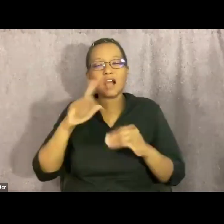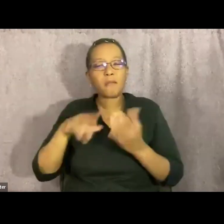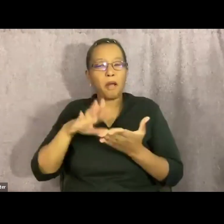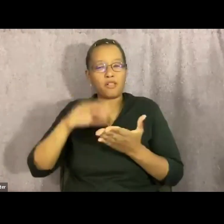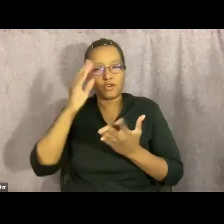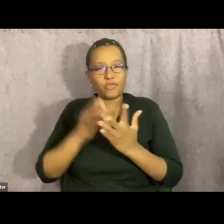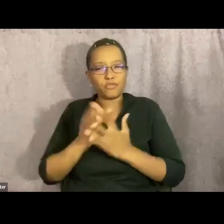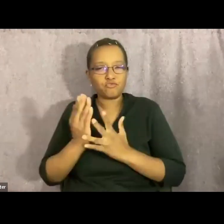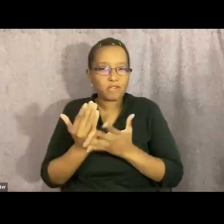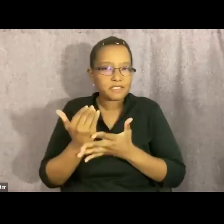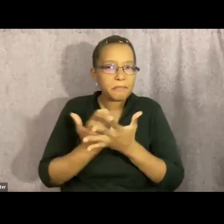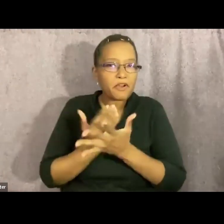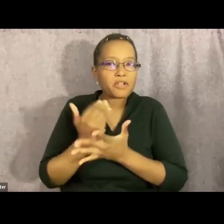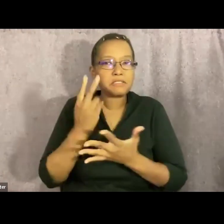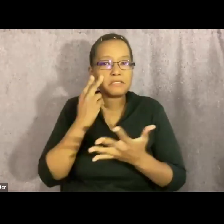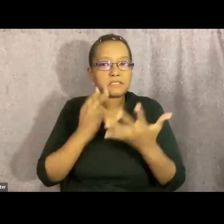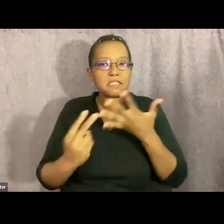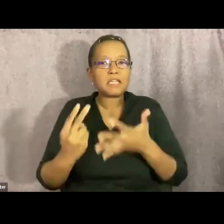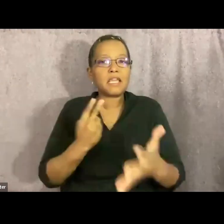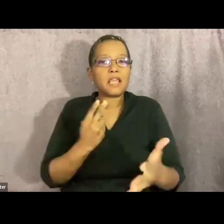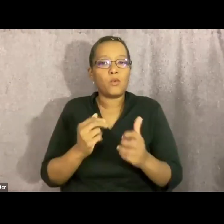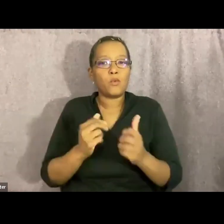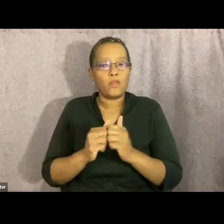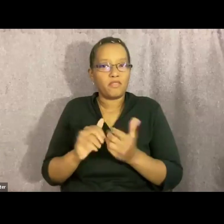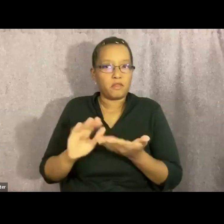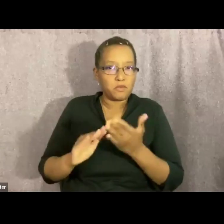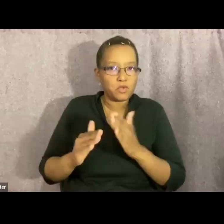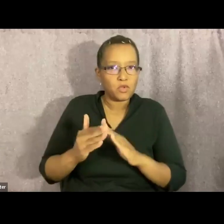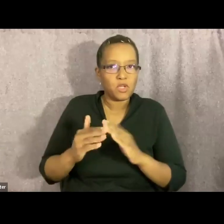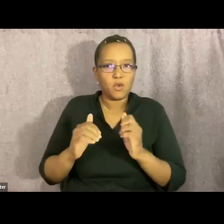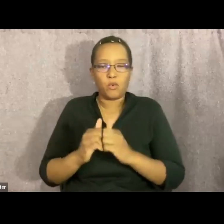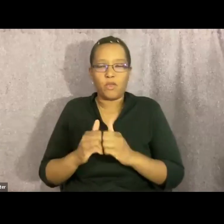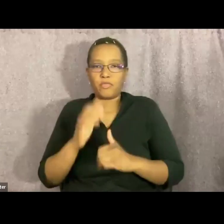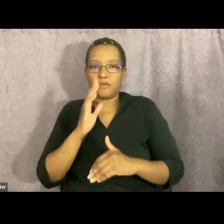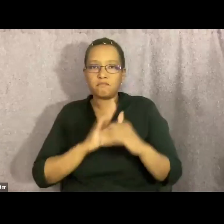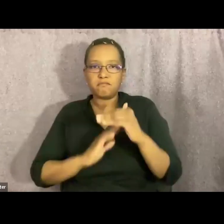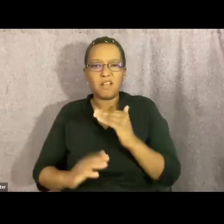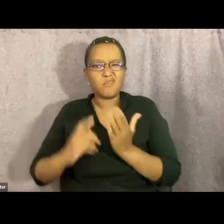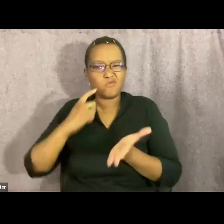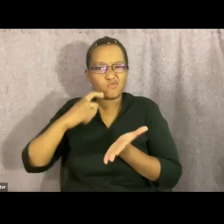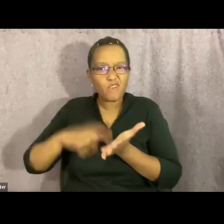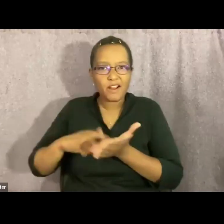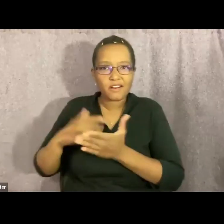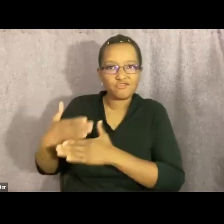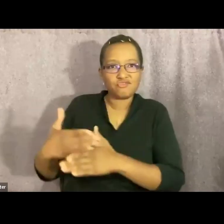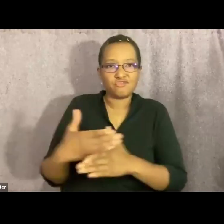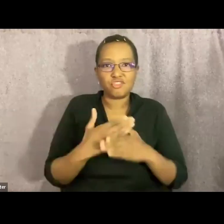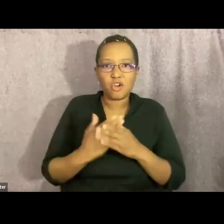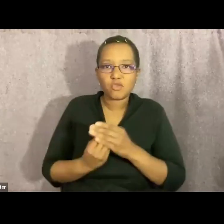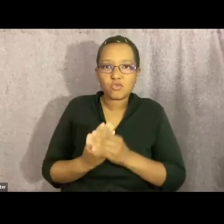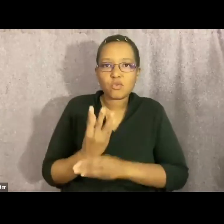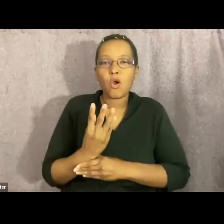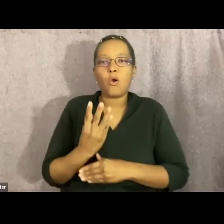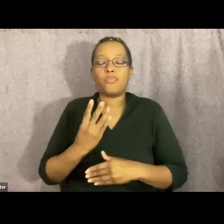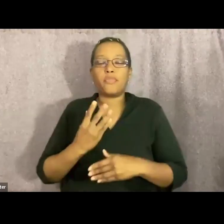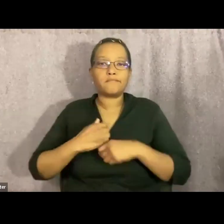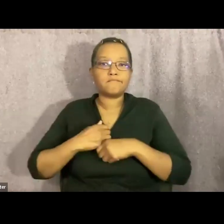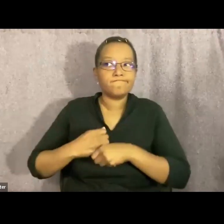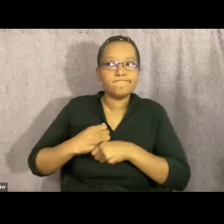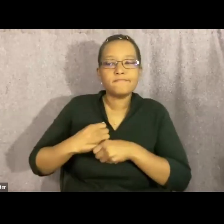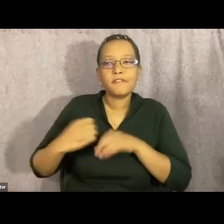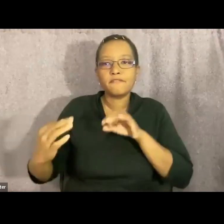in community, and with humility, recognizing the value of shared growth, generative feedback,